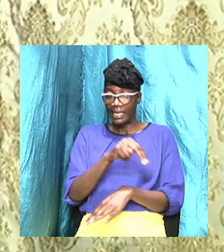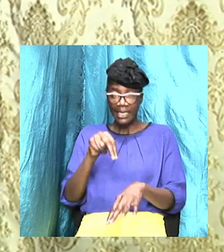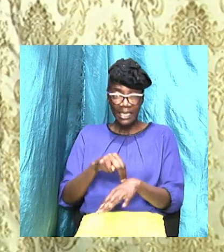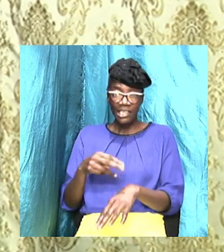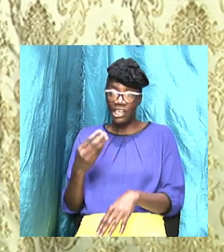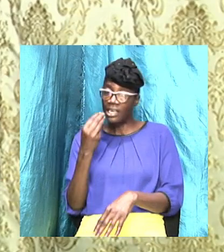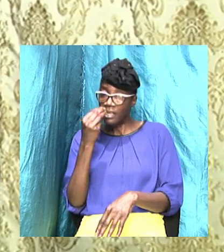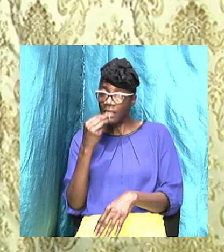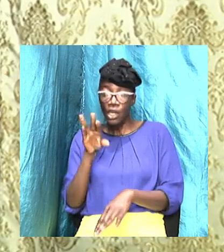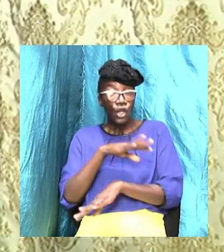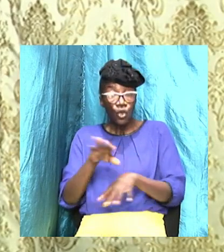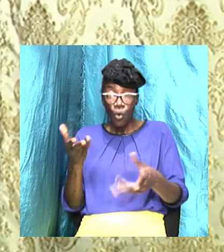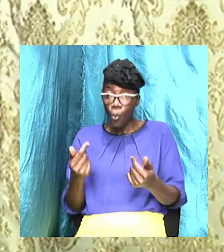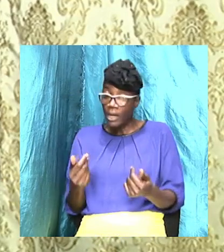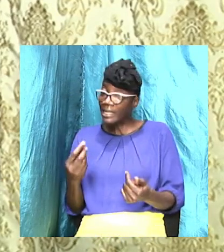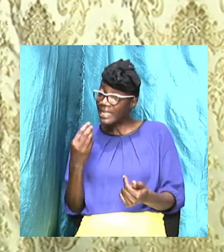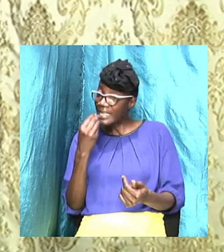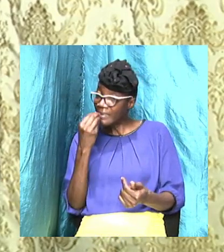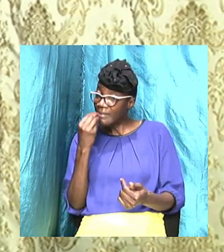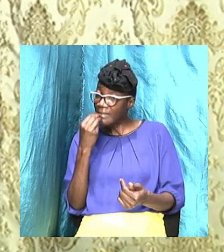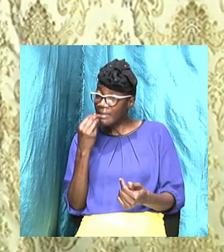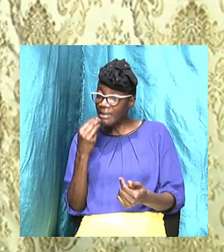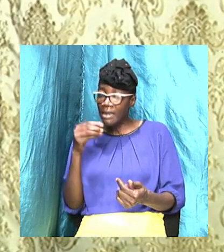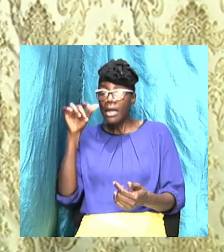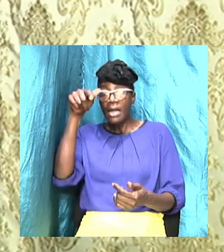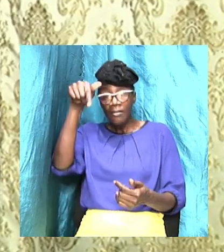want you to eat it. This is what I